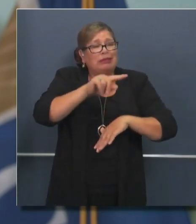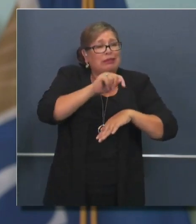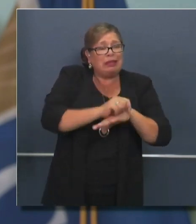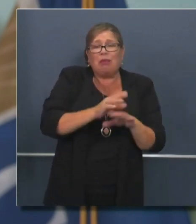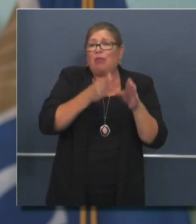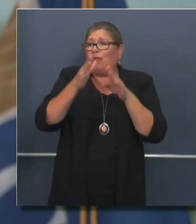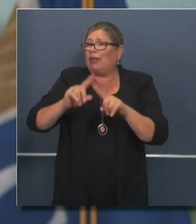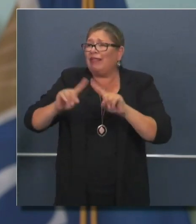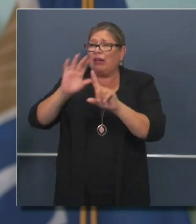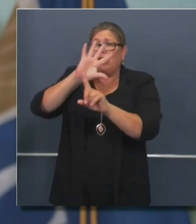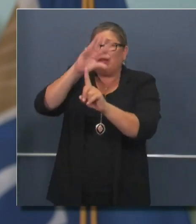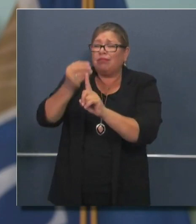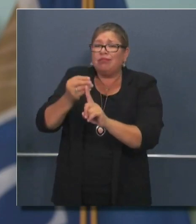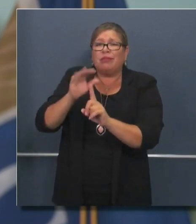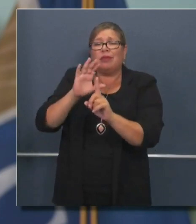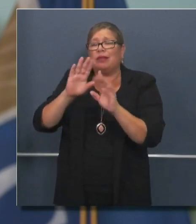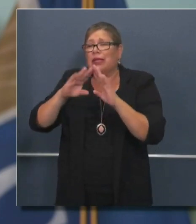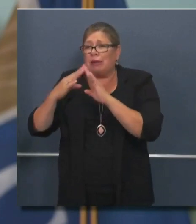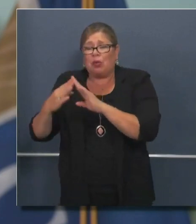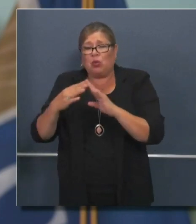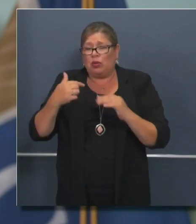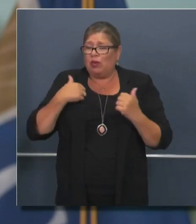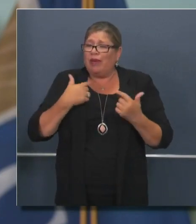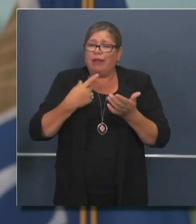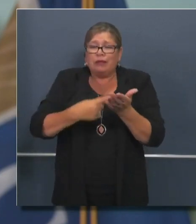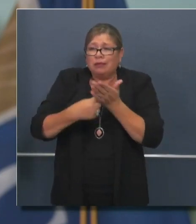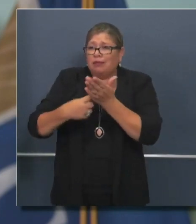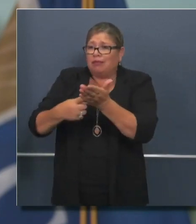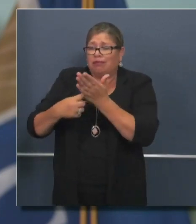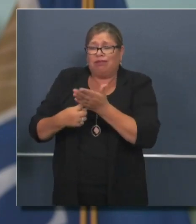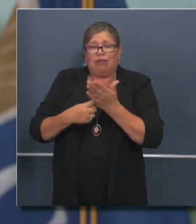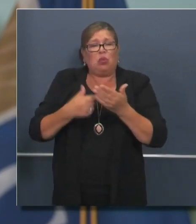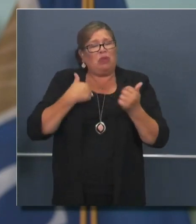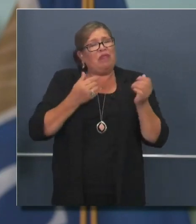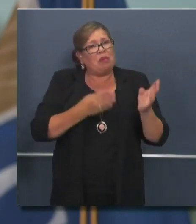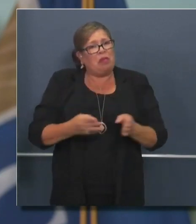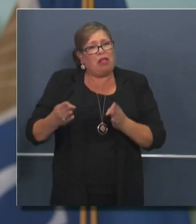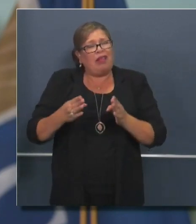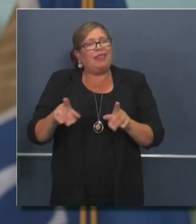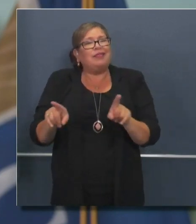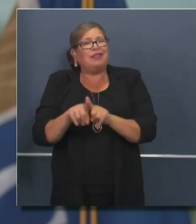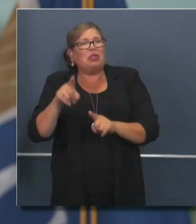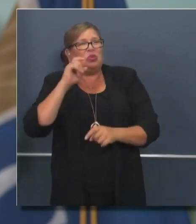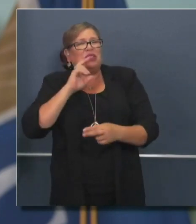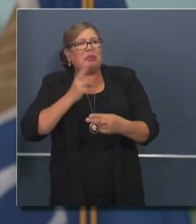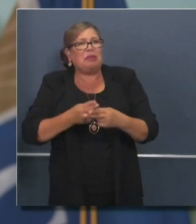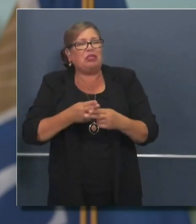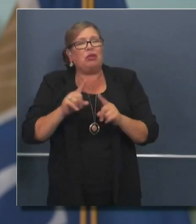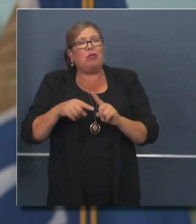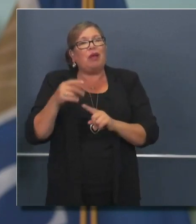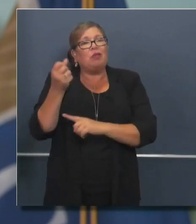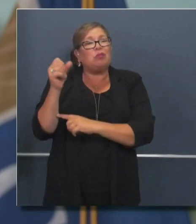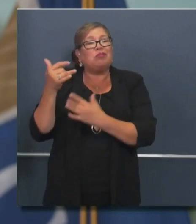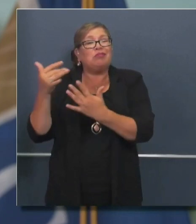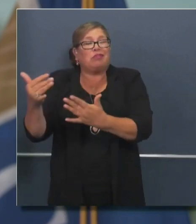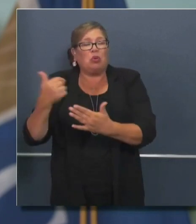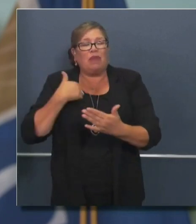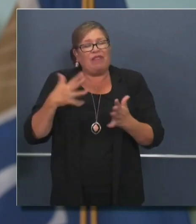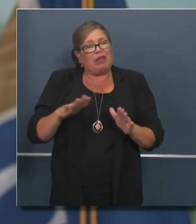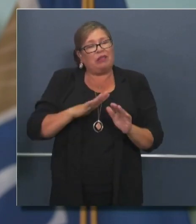to planning for any contingency, including along the lines that you suggest. Doug Sovereign, KCBS Radio.